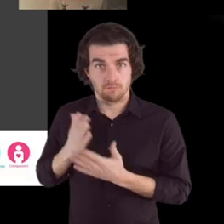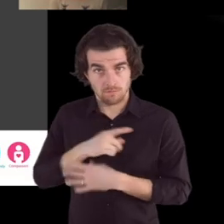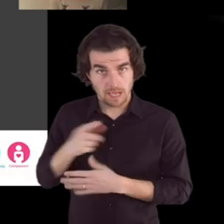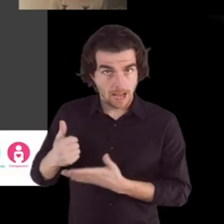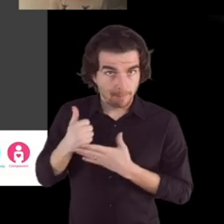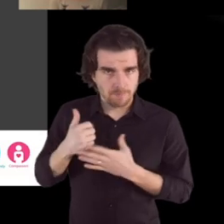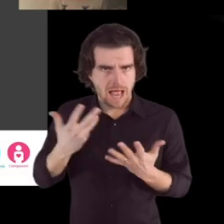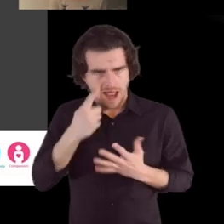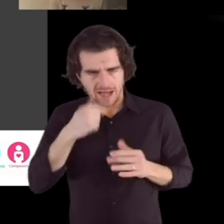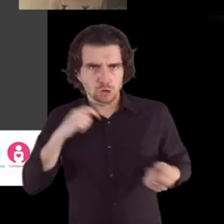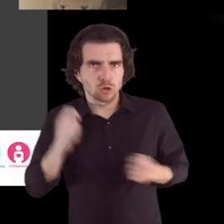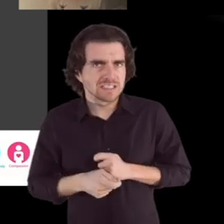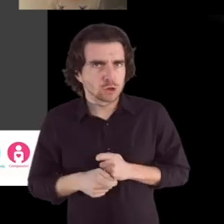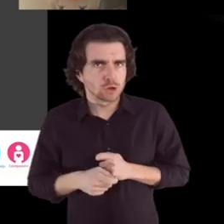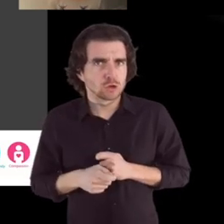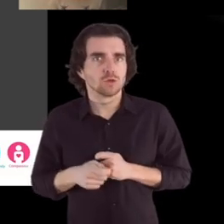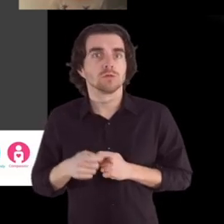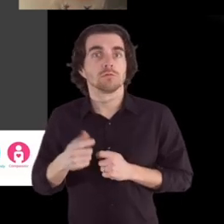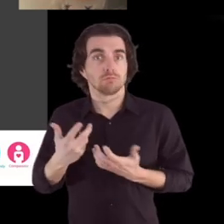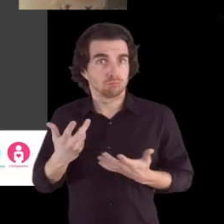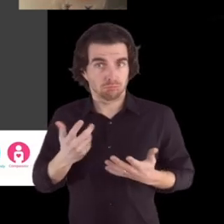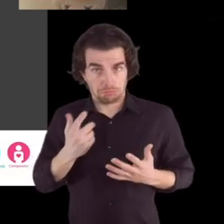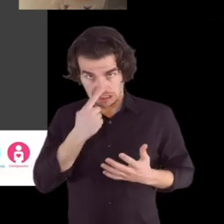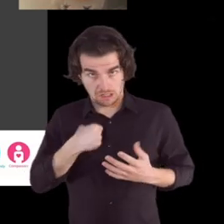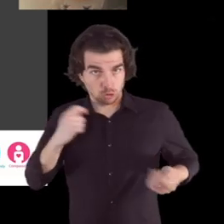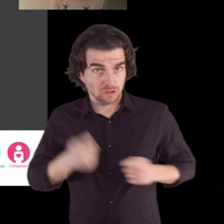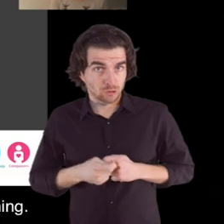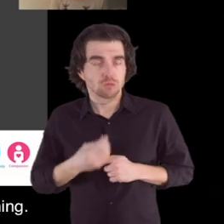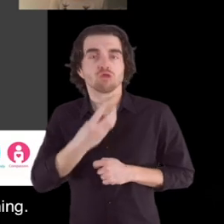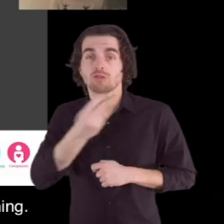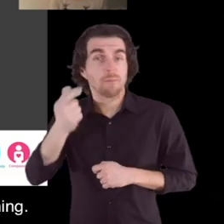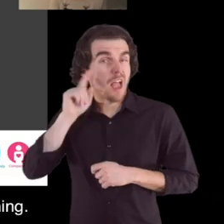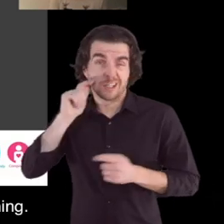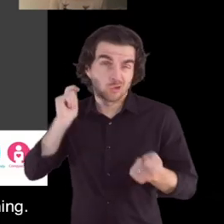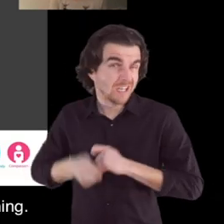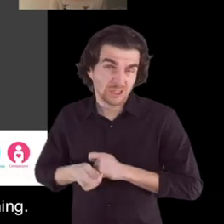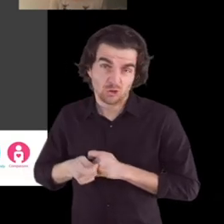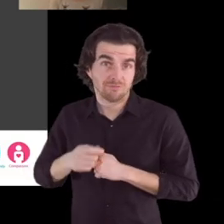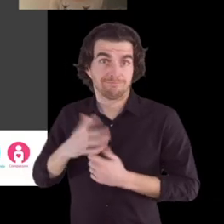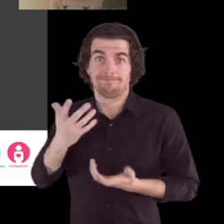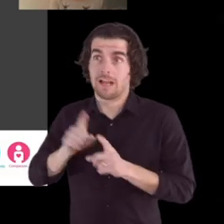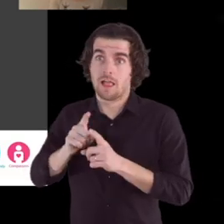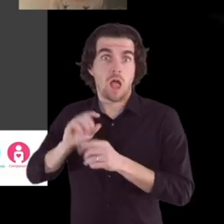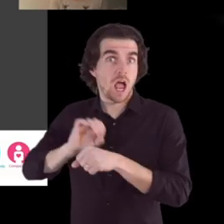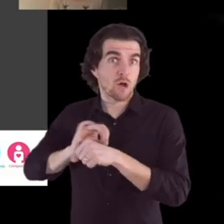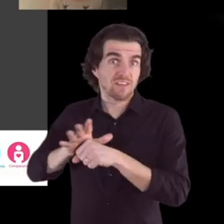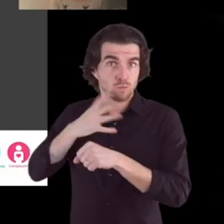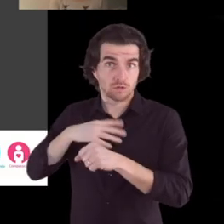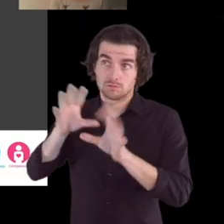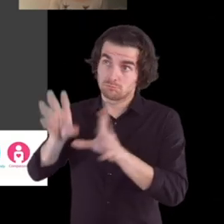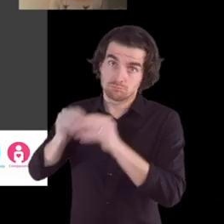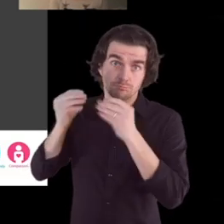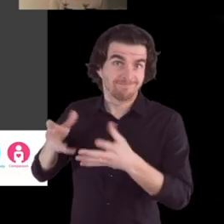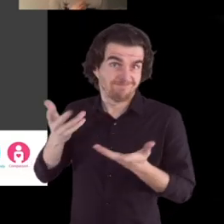there any helpful changes that I could make? Are there things that are within my control? Now, obviously, we can't change everything. We don't have the ability